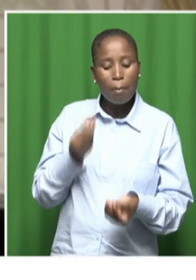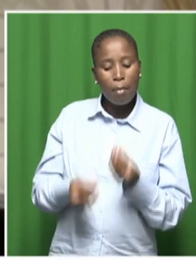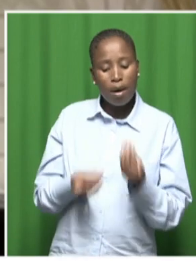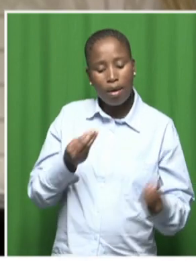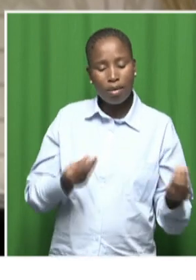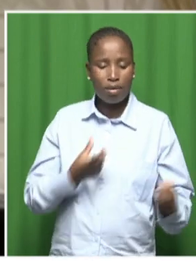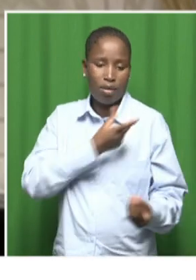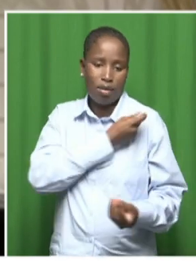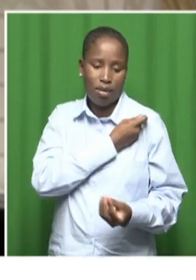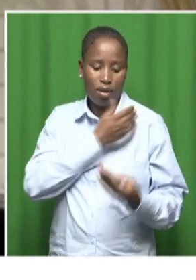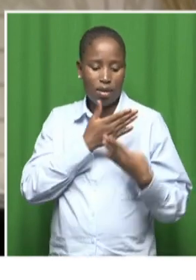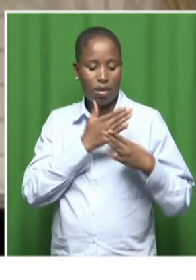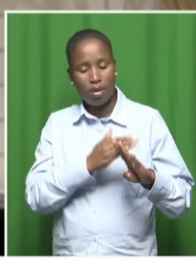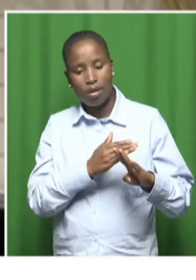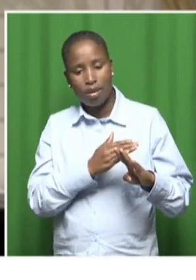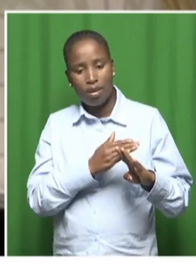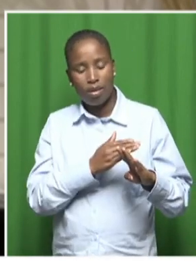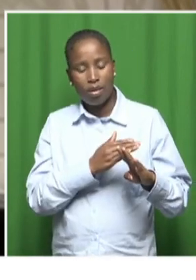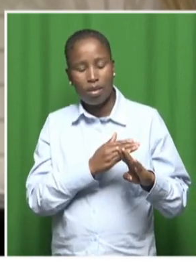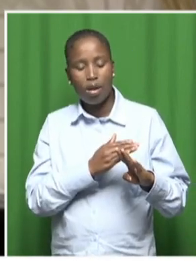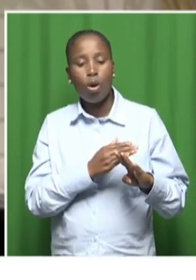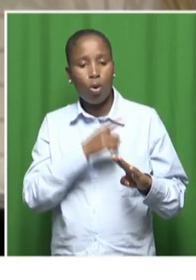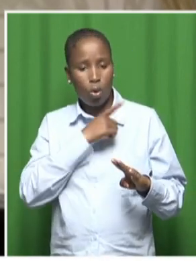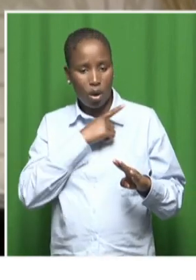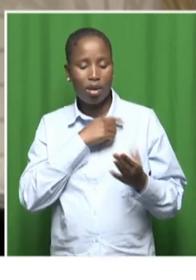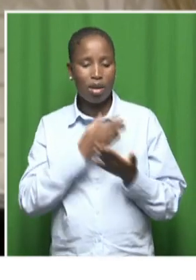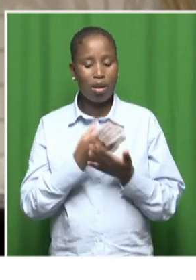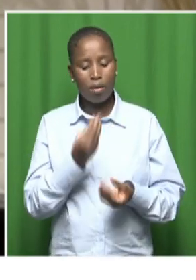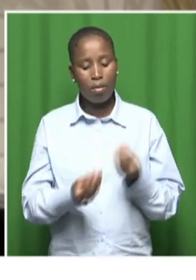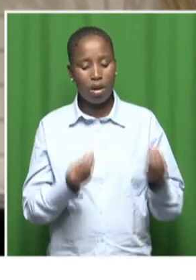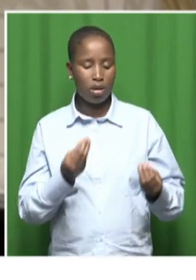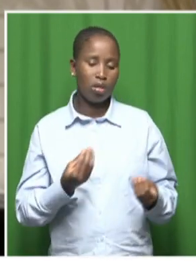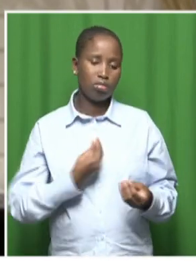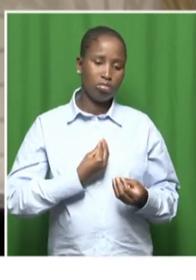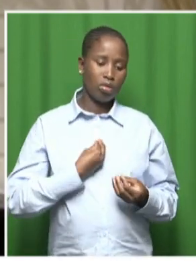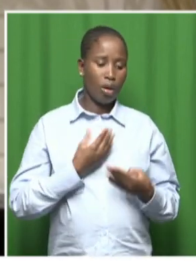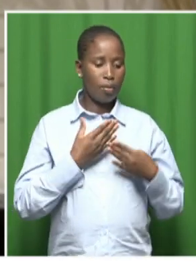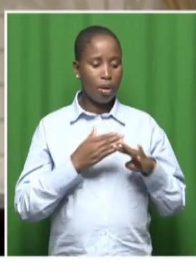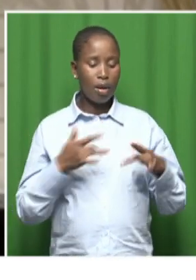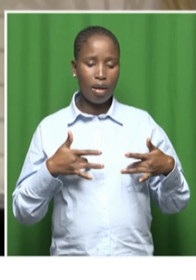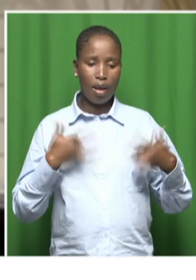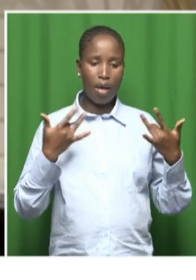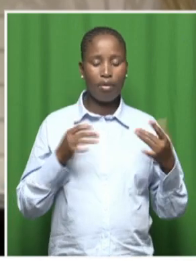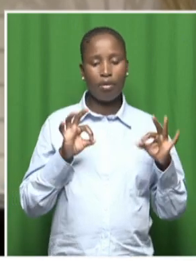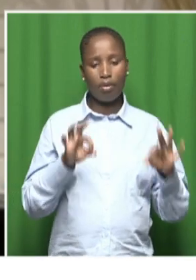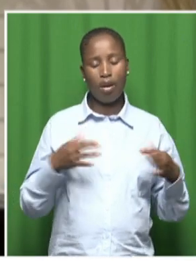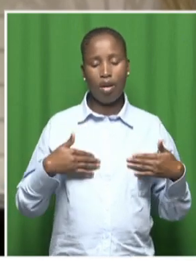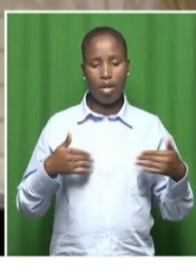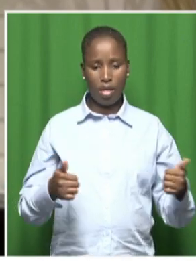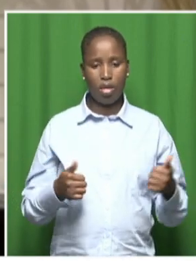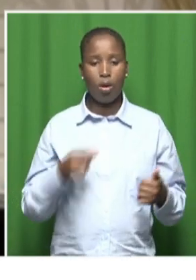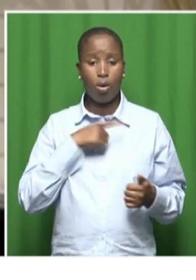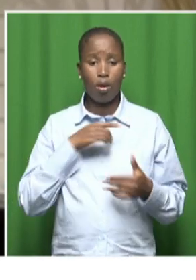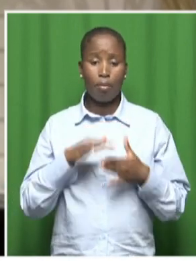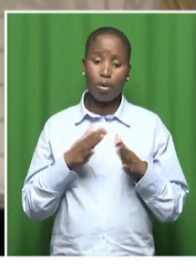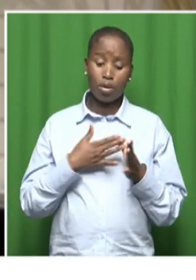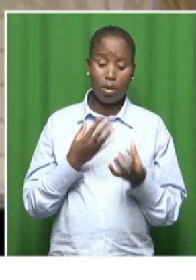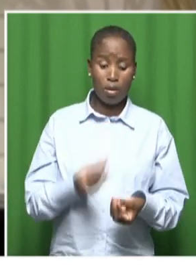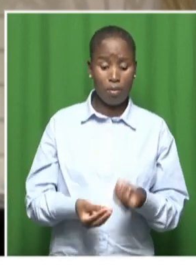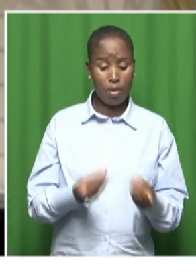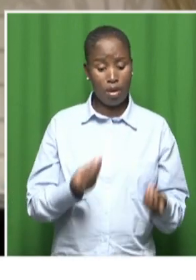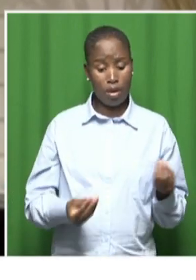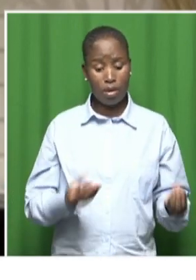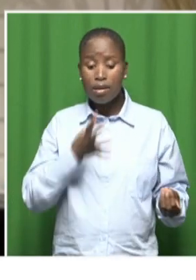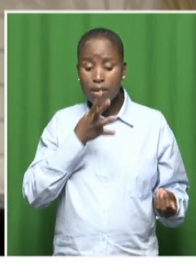to protect young lives and has done so much over the years to save many millions of children's